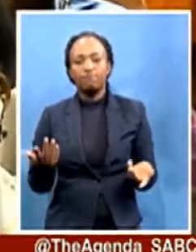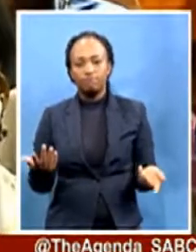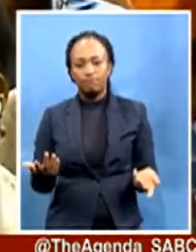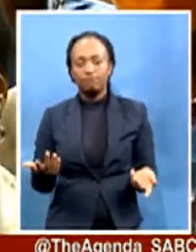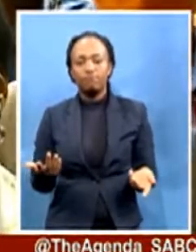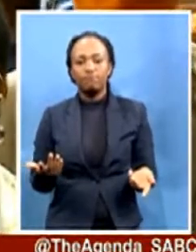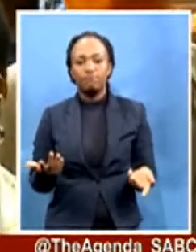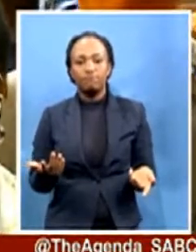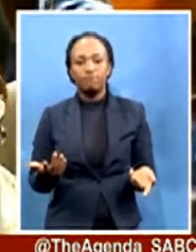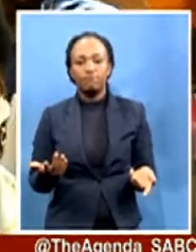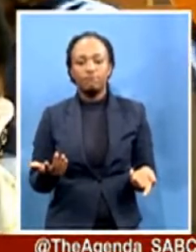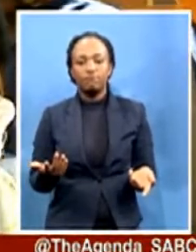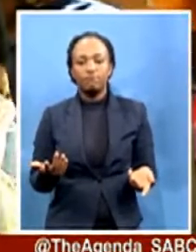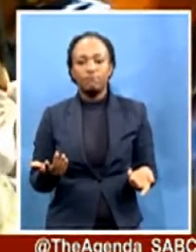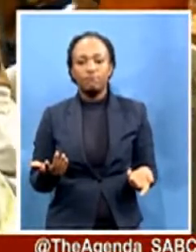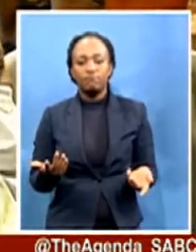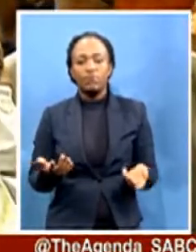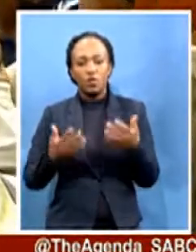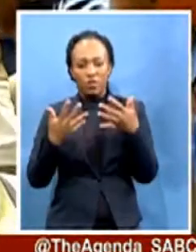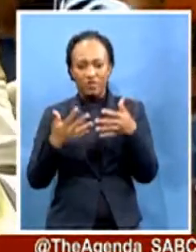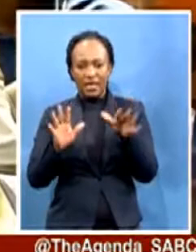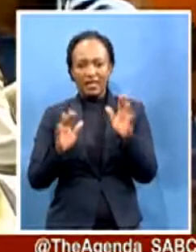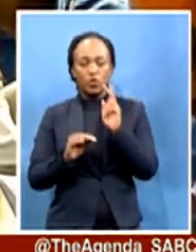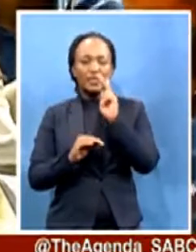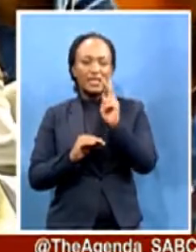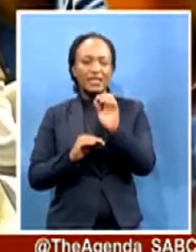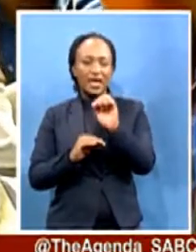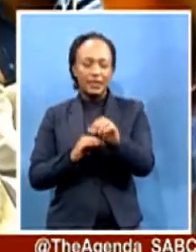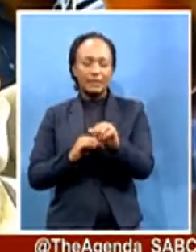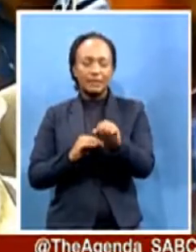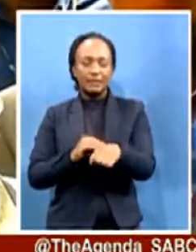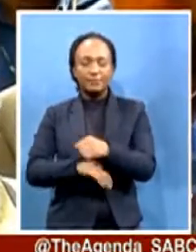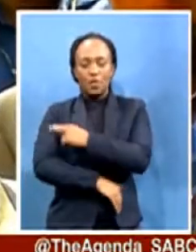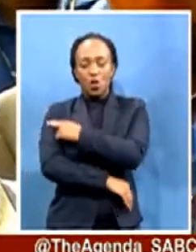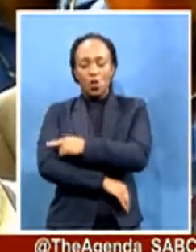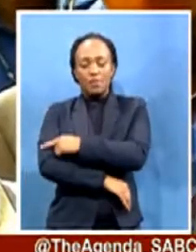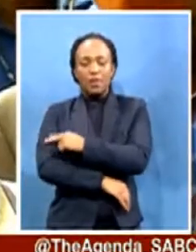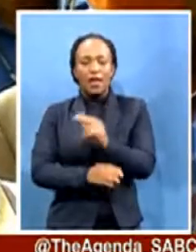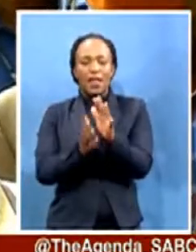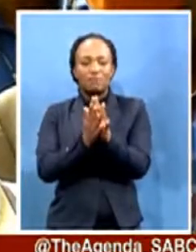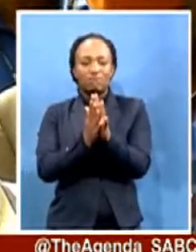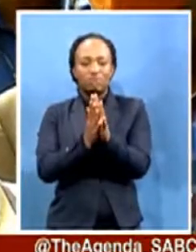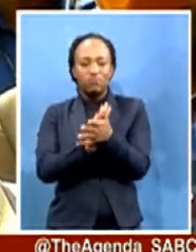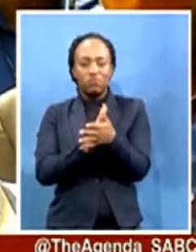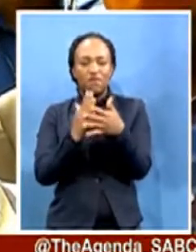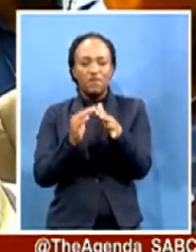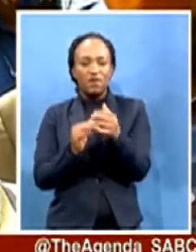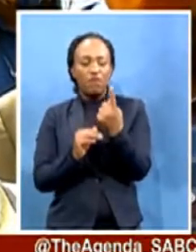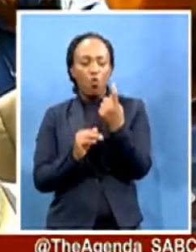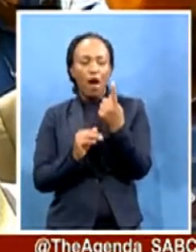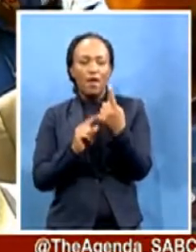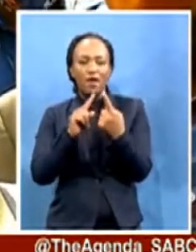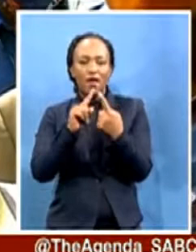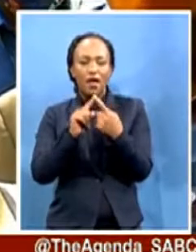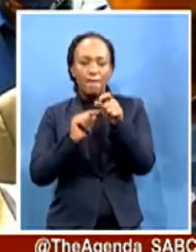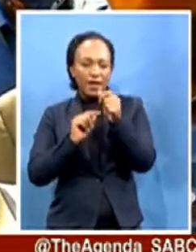seen the level of damage. The one unfortunate inmate situation is very, very